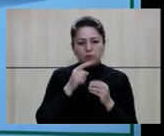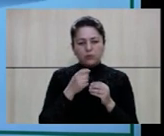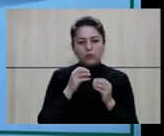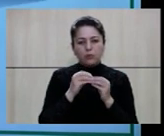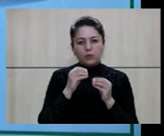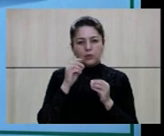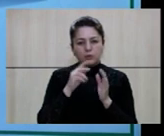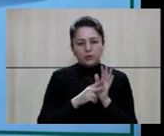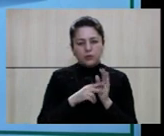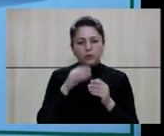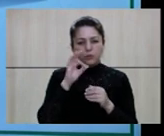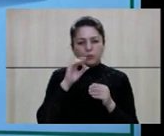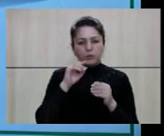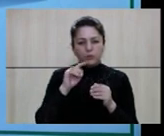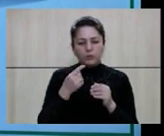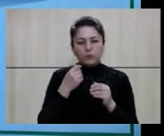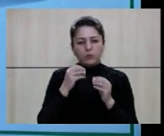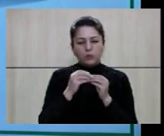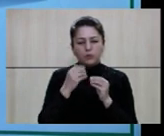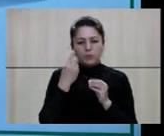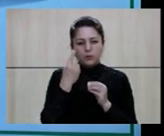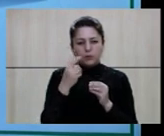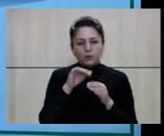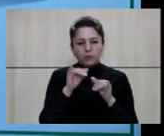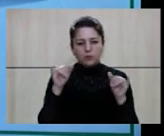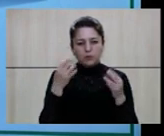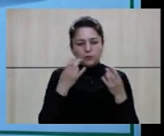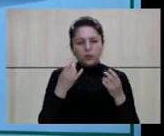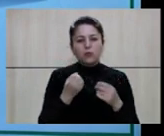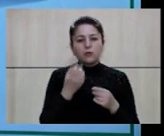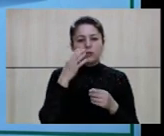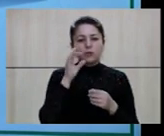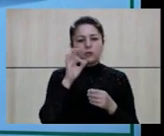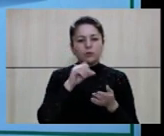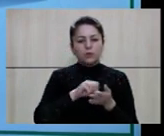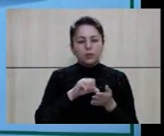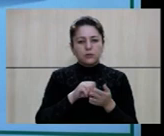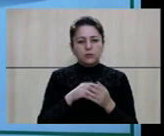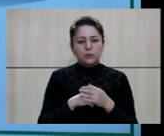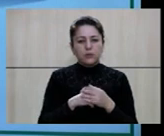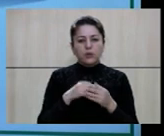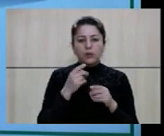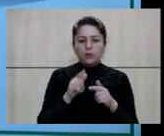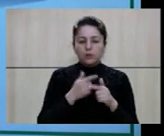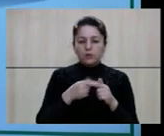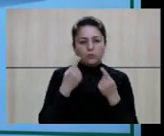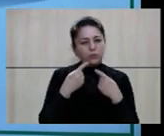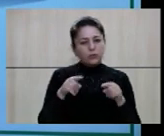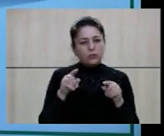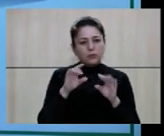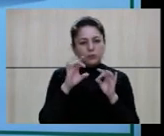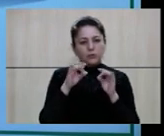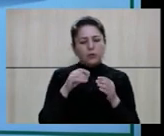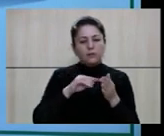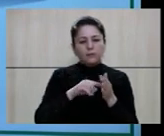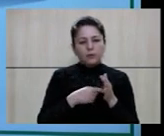12,8 ni 0,1 ga ko'paytirishimiz kerak. Nechta nol qatnashyapti? Yoki boshqacha qilib aytsak, virguldan